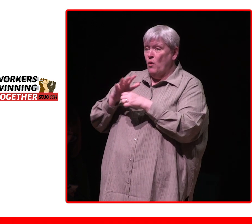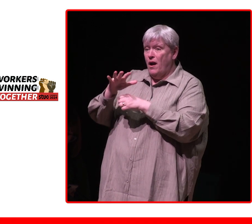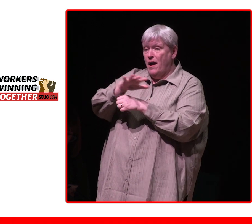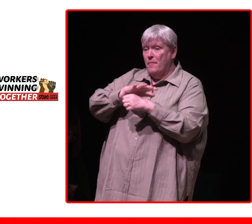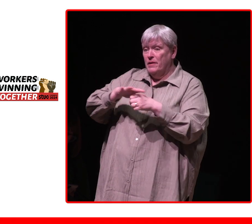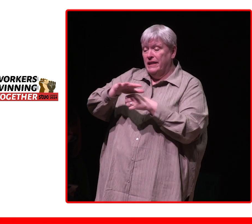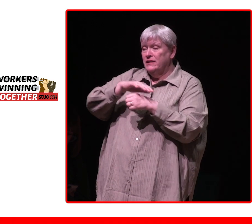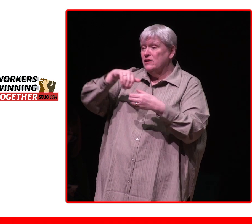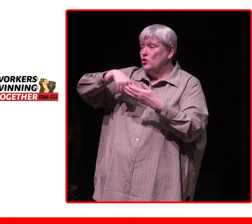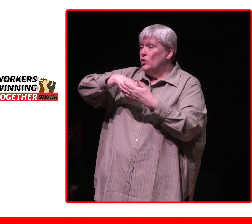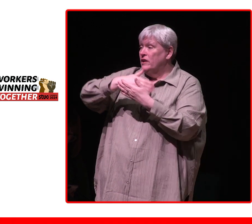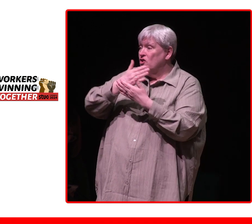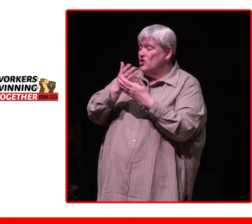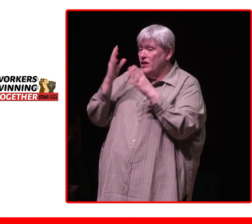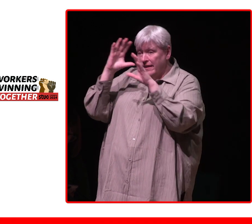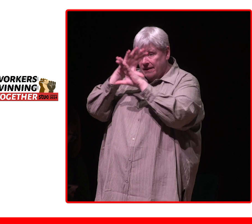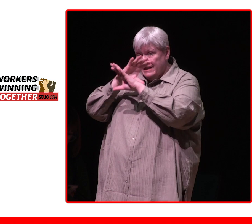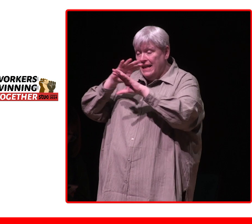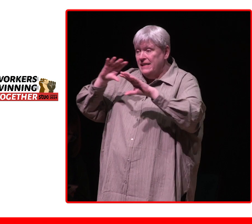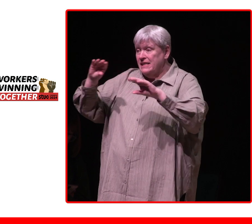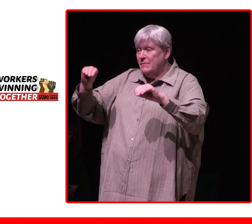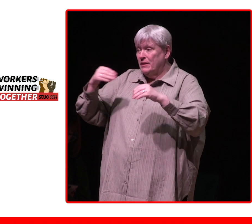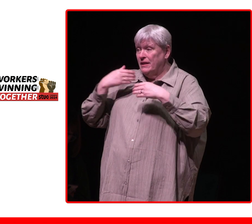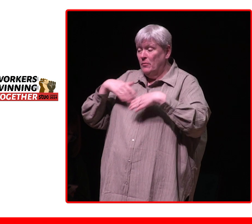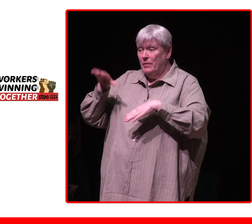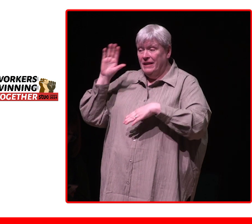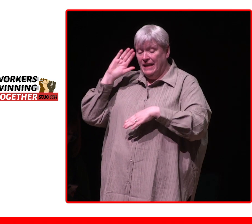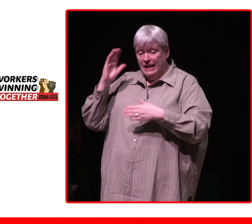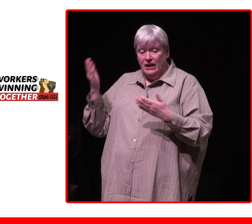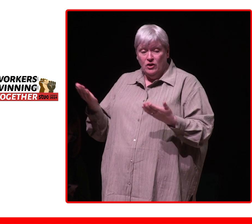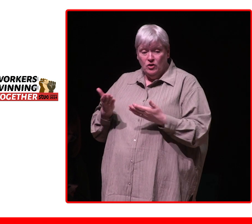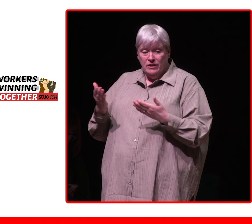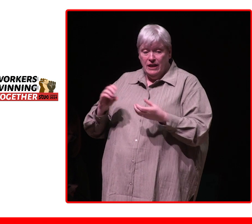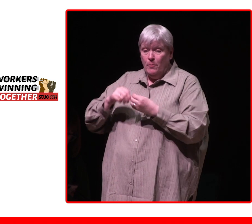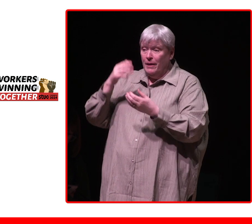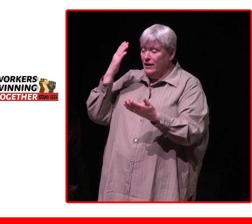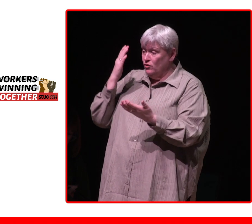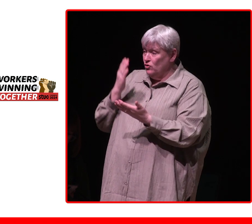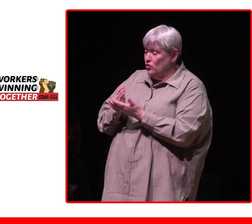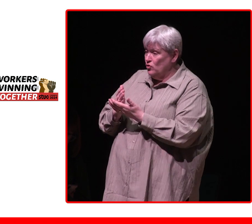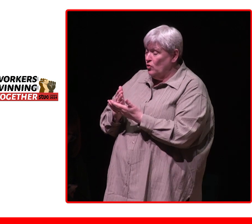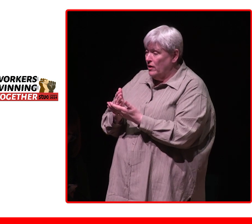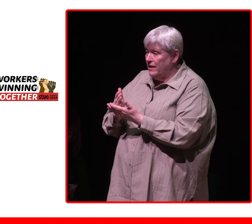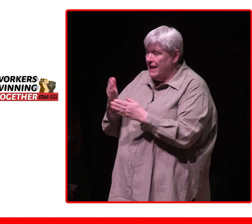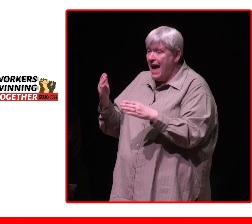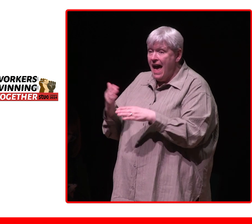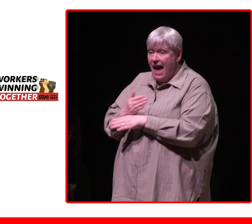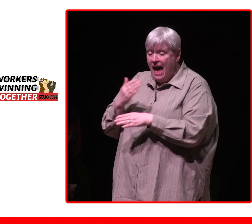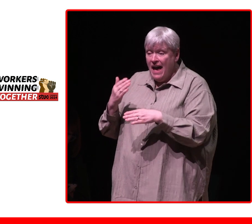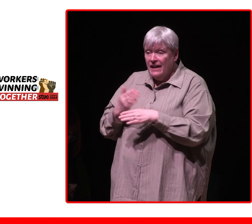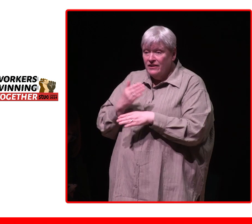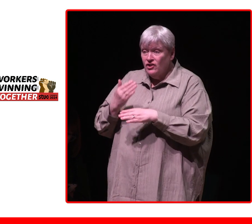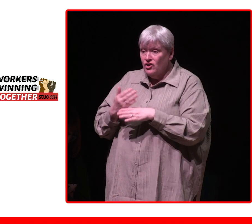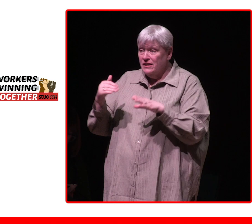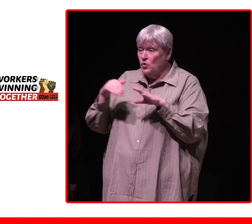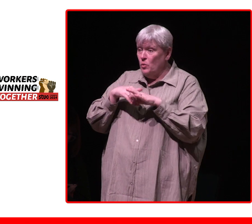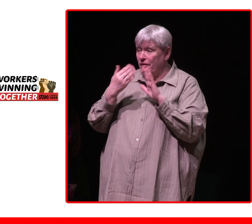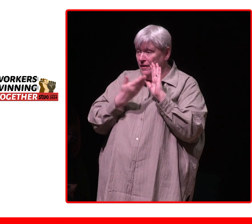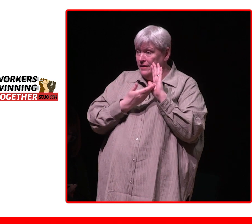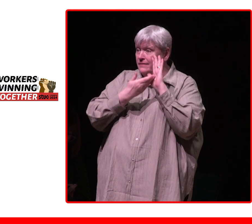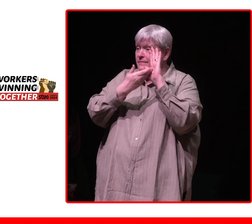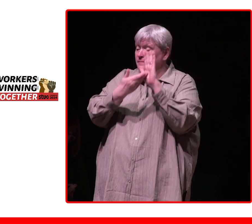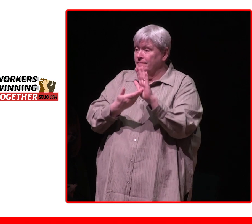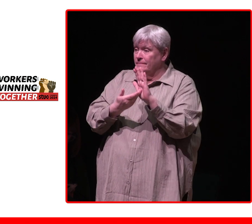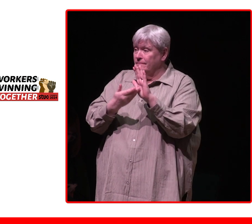to share the testimony that you have heard, to make sure that the actions that are on this